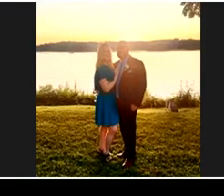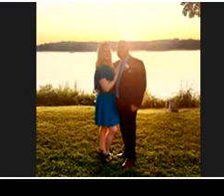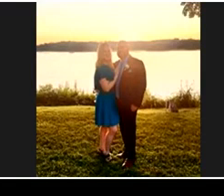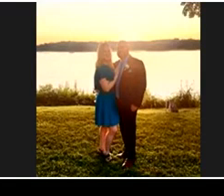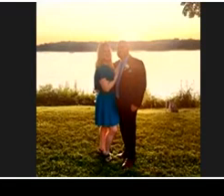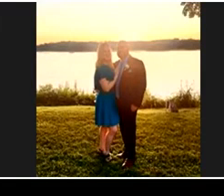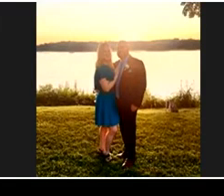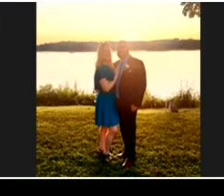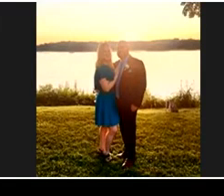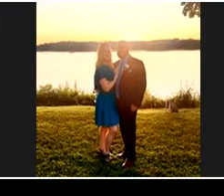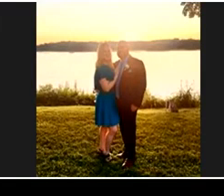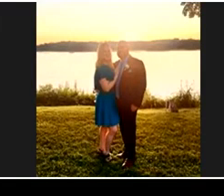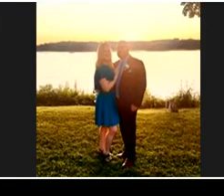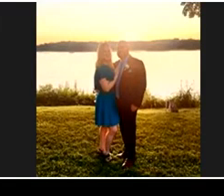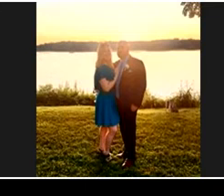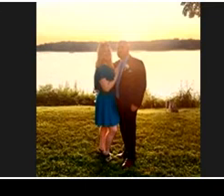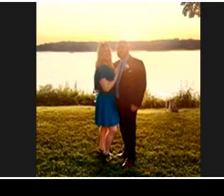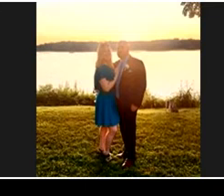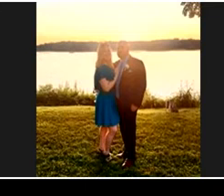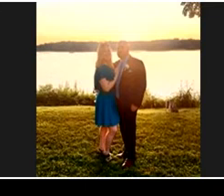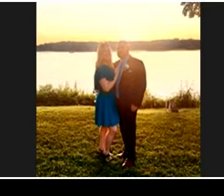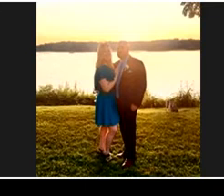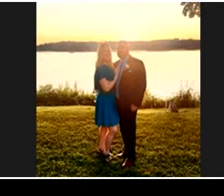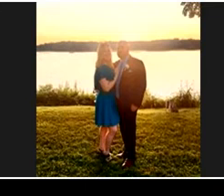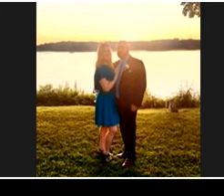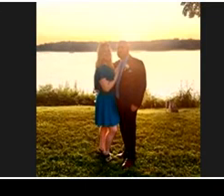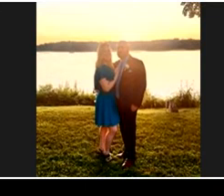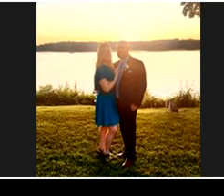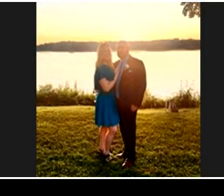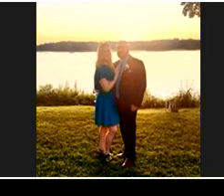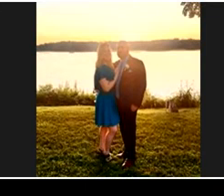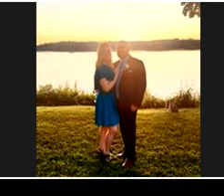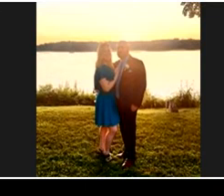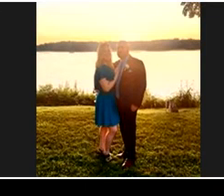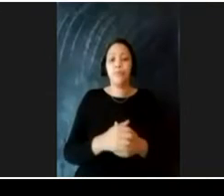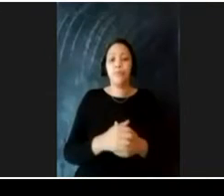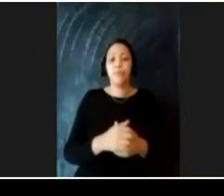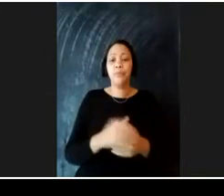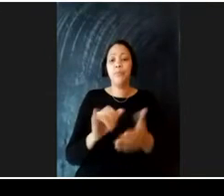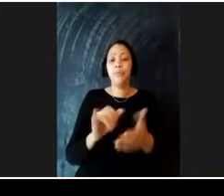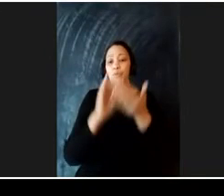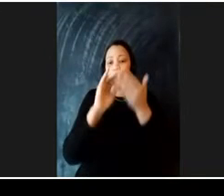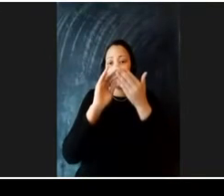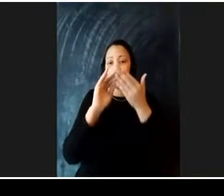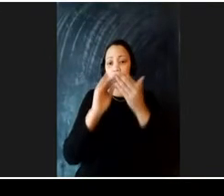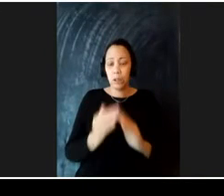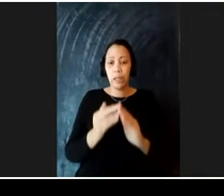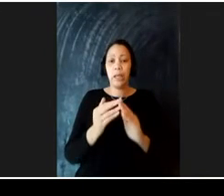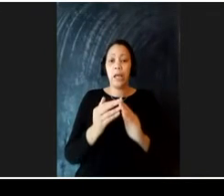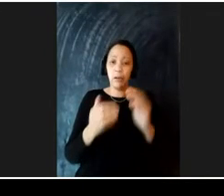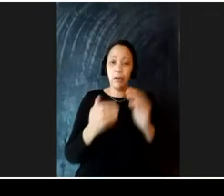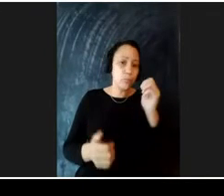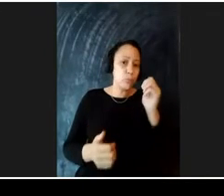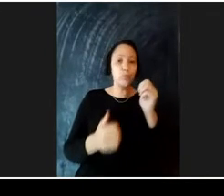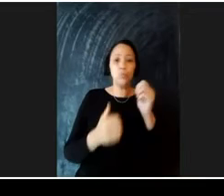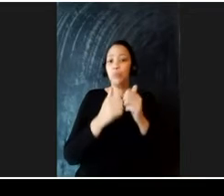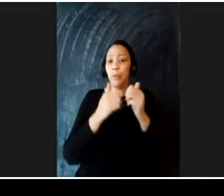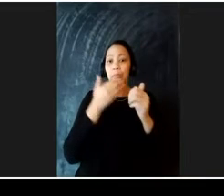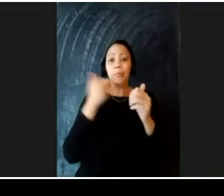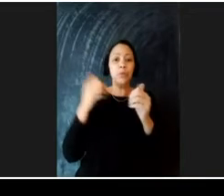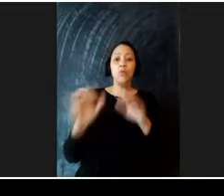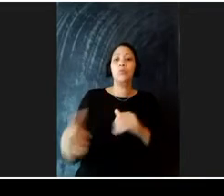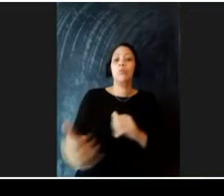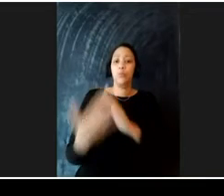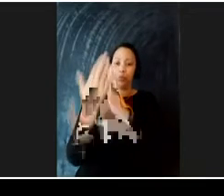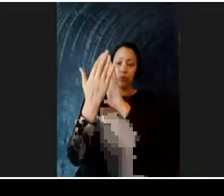sector we haven't talked about this enough during this um the nonprofit sector particularly the women and men at U they've made